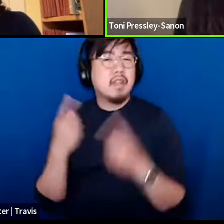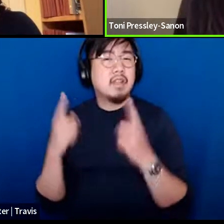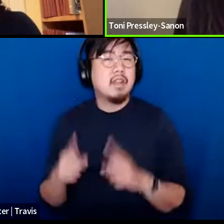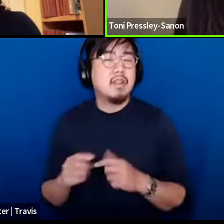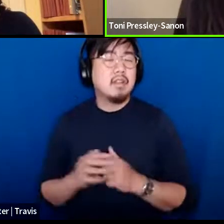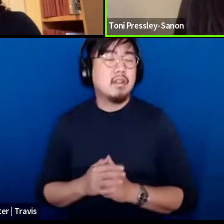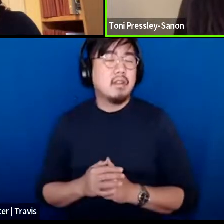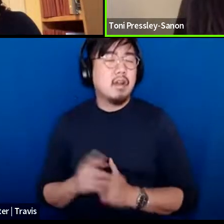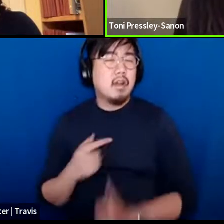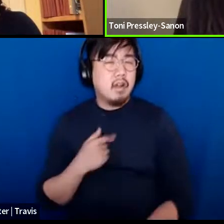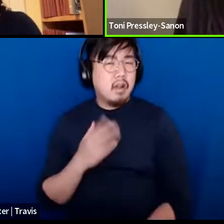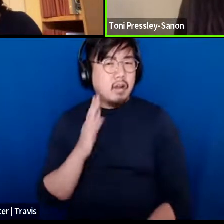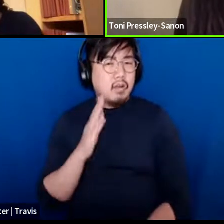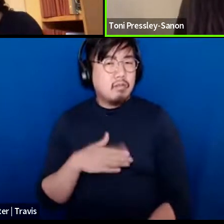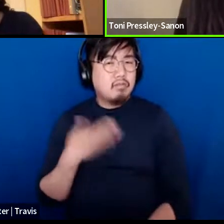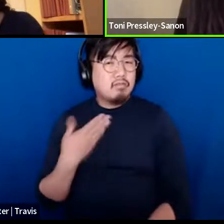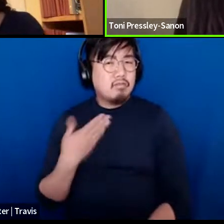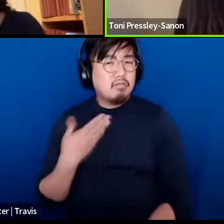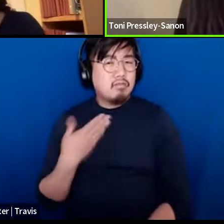say that